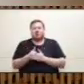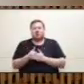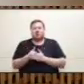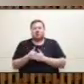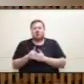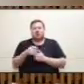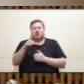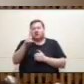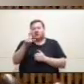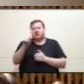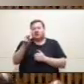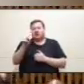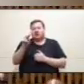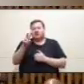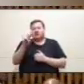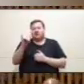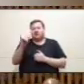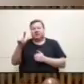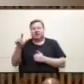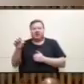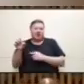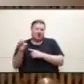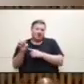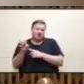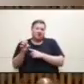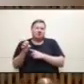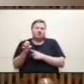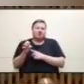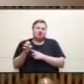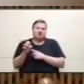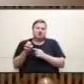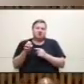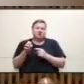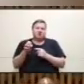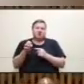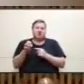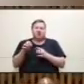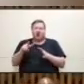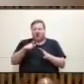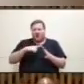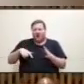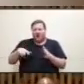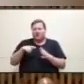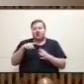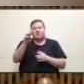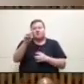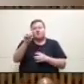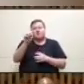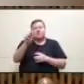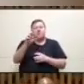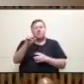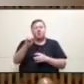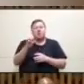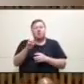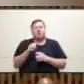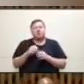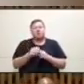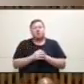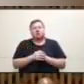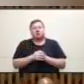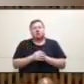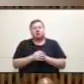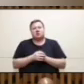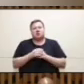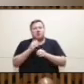Denville, where I'm saying it's on a marshland. And the pipe goes under the